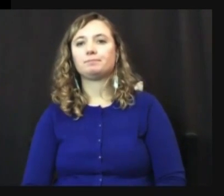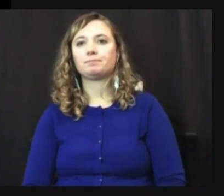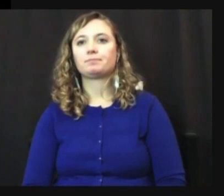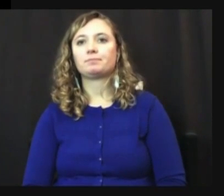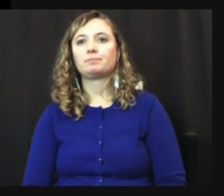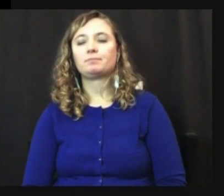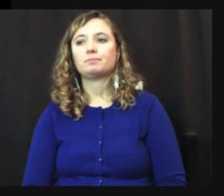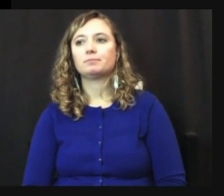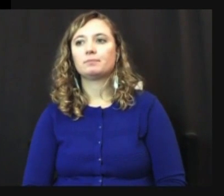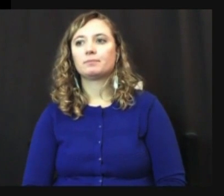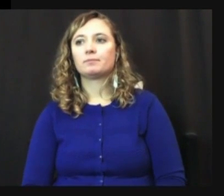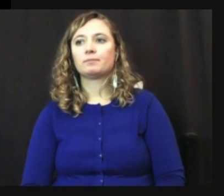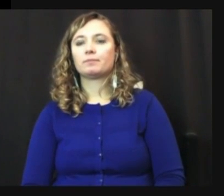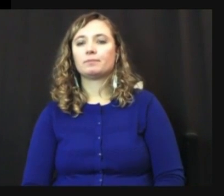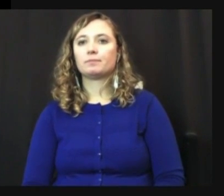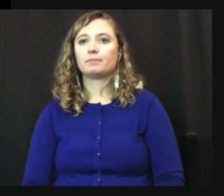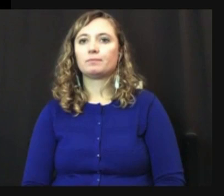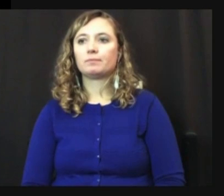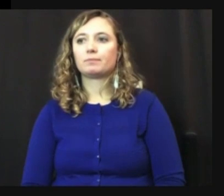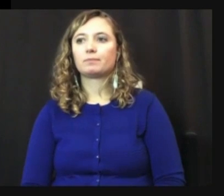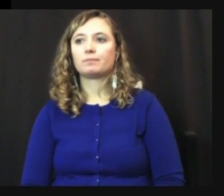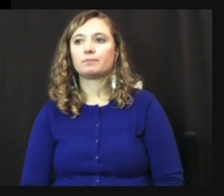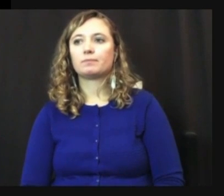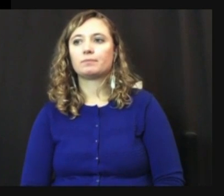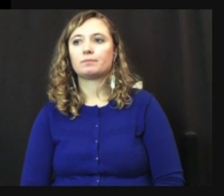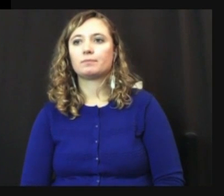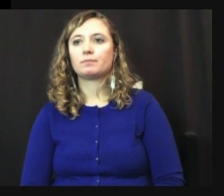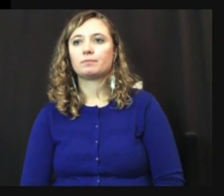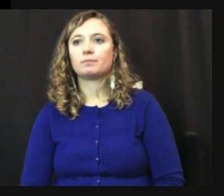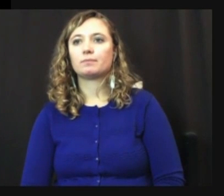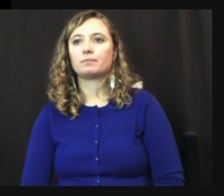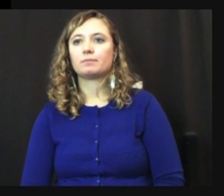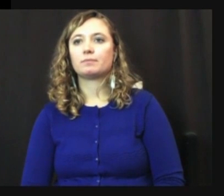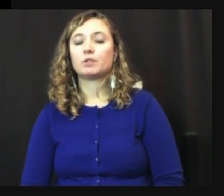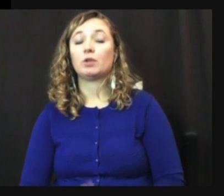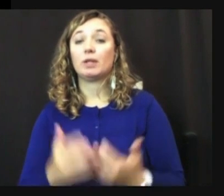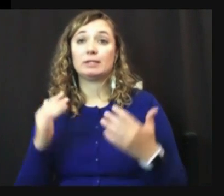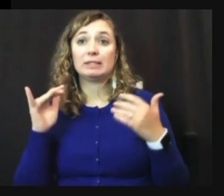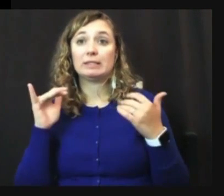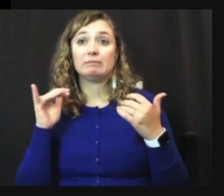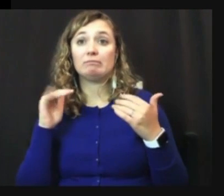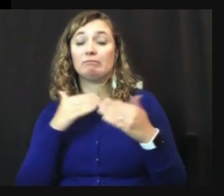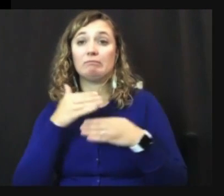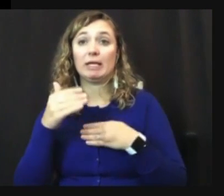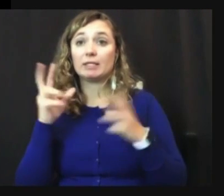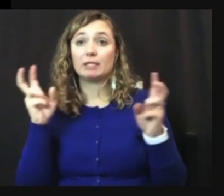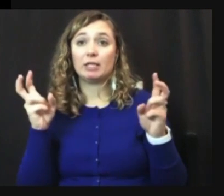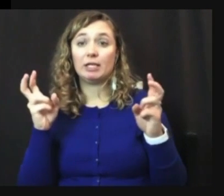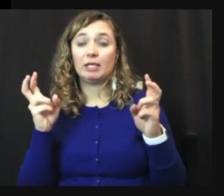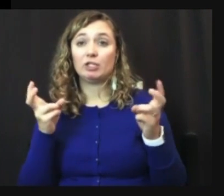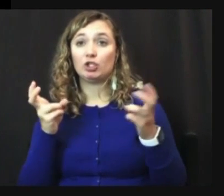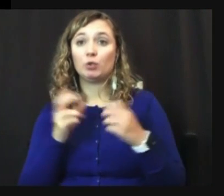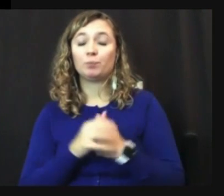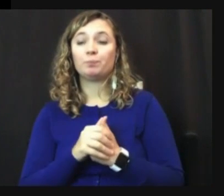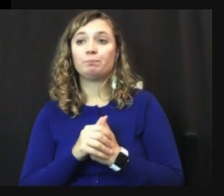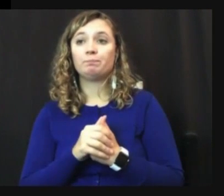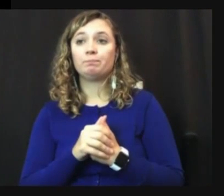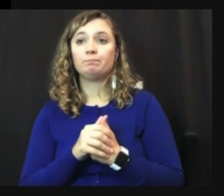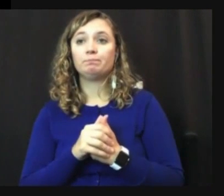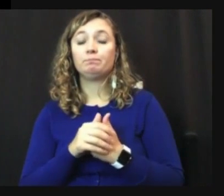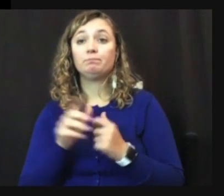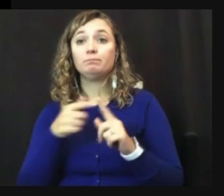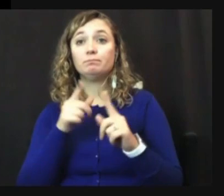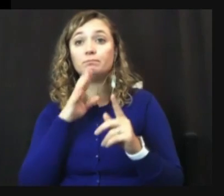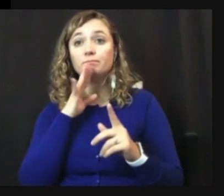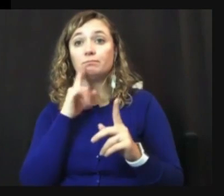this gets into our issue or our next set of issues. So like if we are talking about this interoception and we're not able to